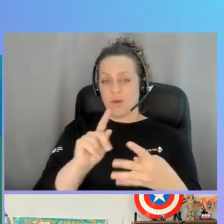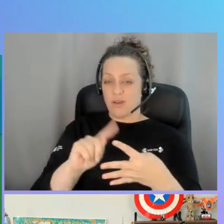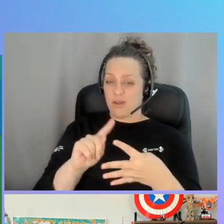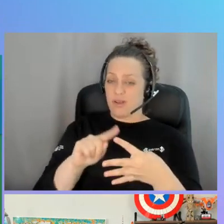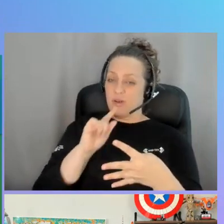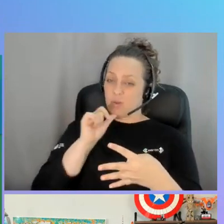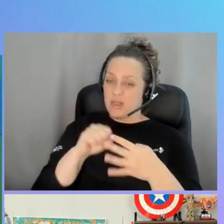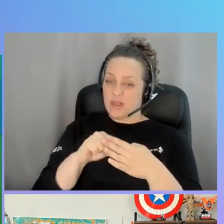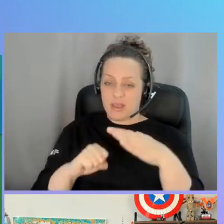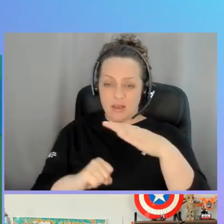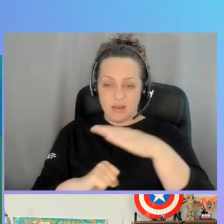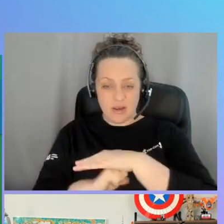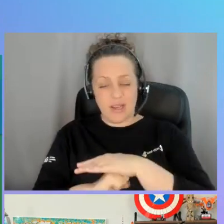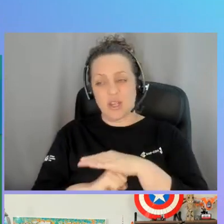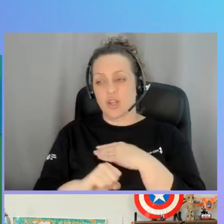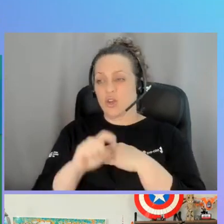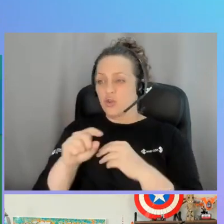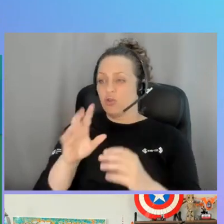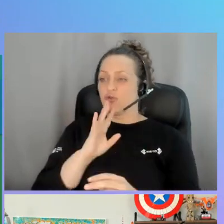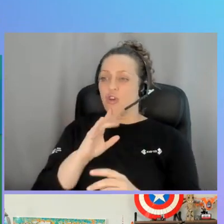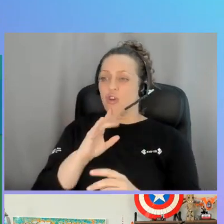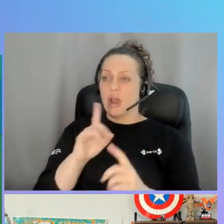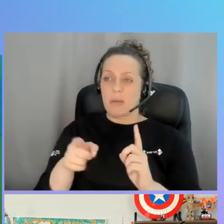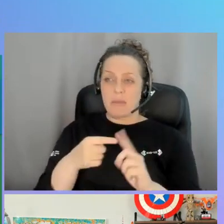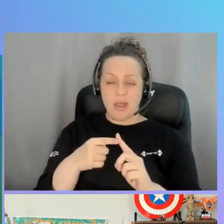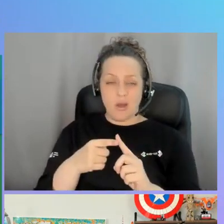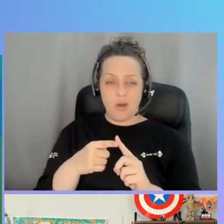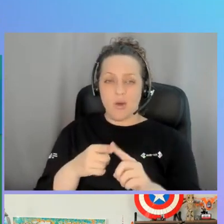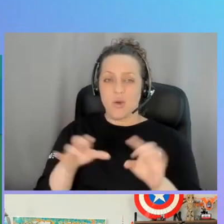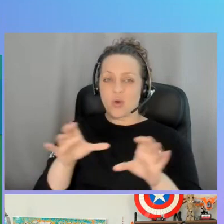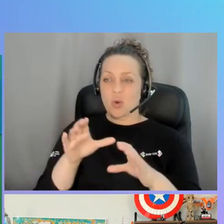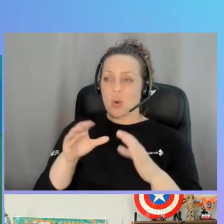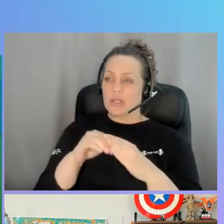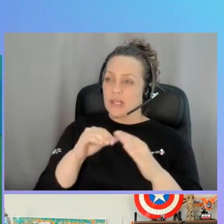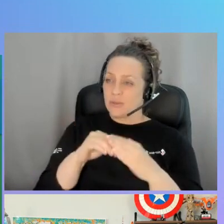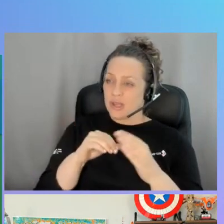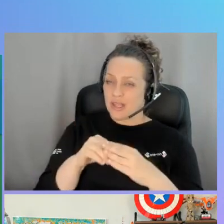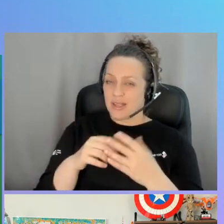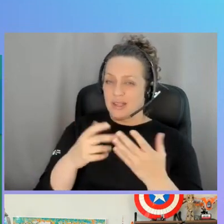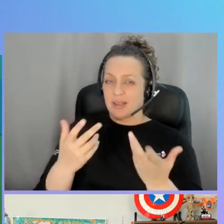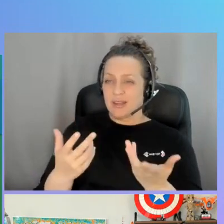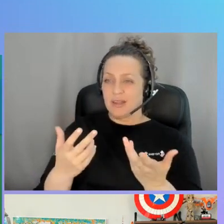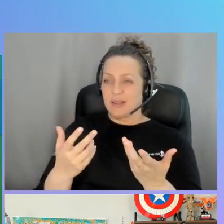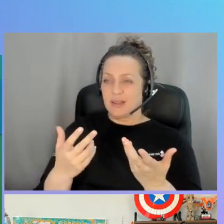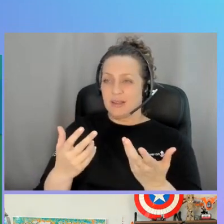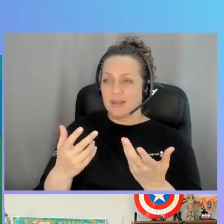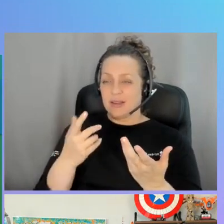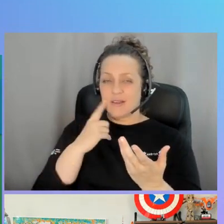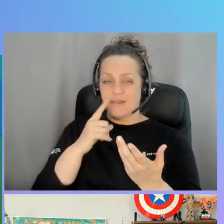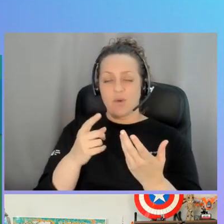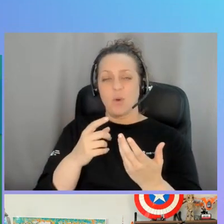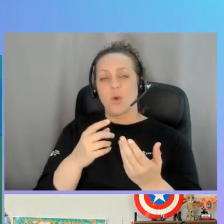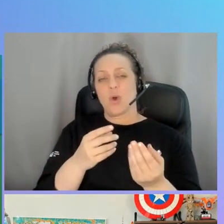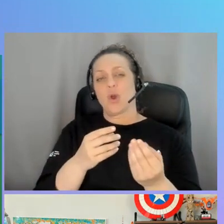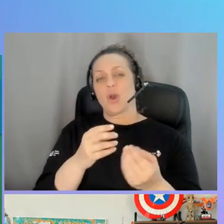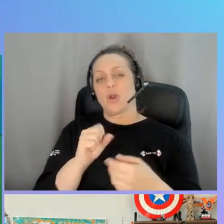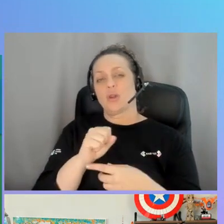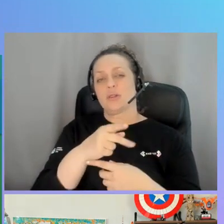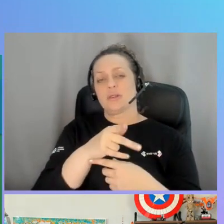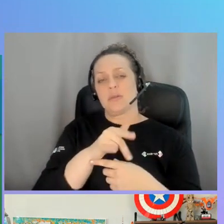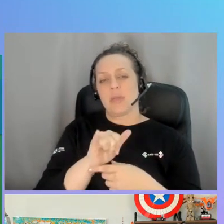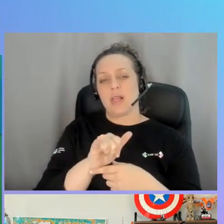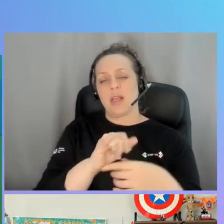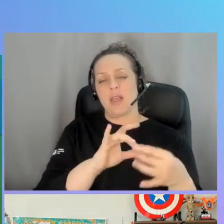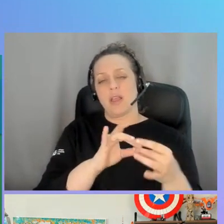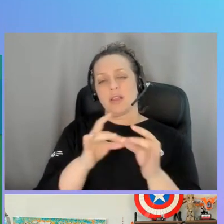this, right? So you can talk about doing accessibility inside, supply chain management and all these other areas, but it